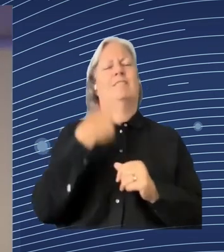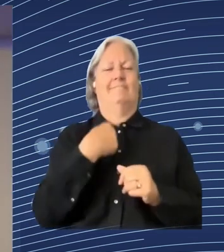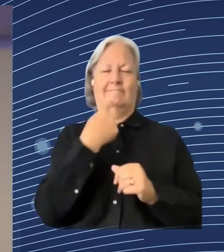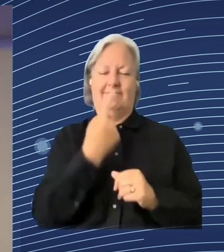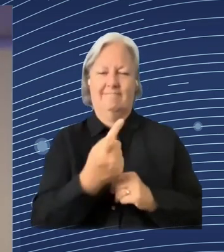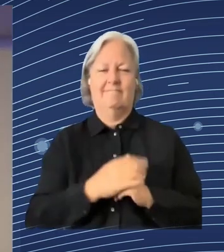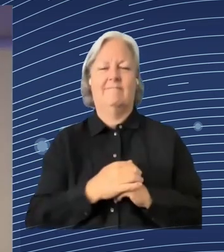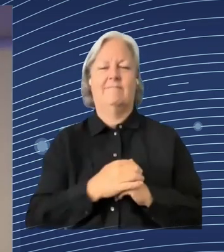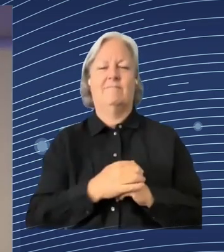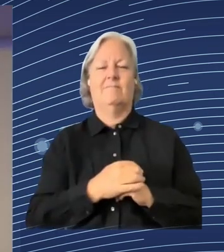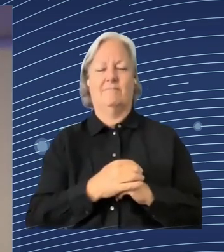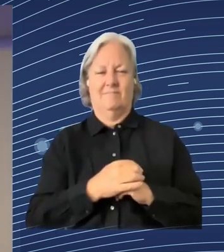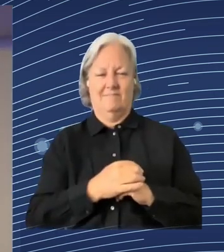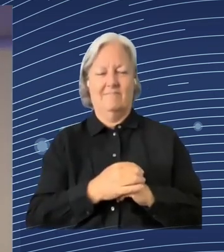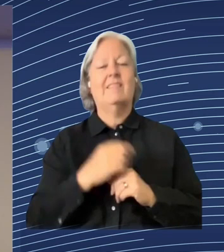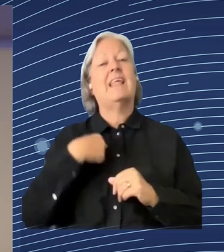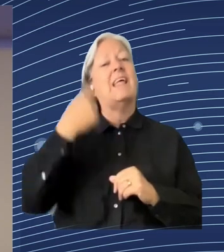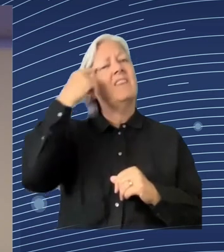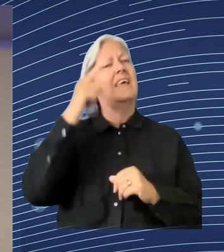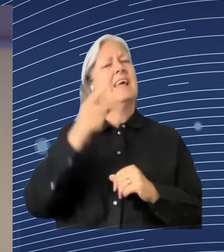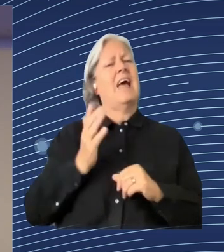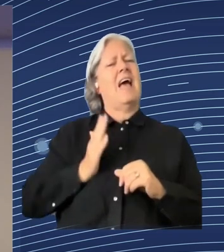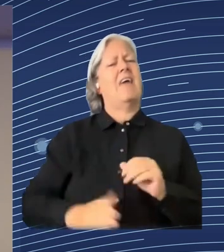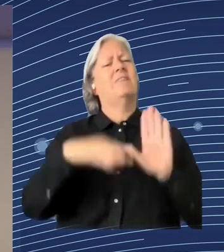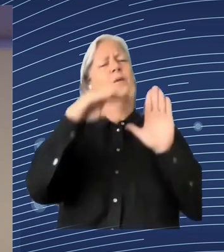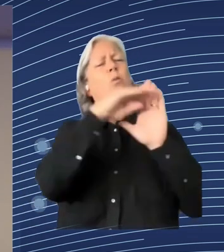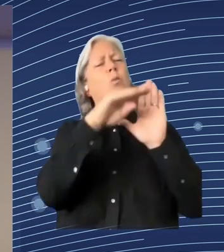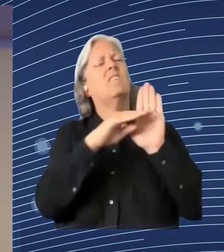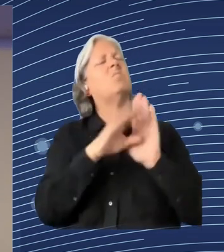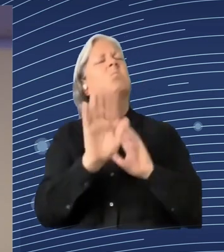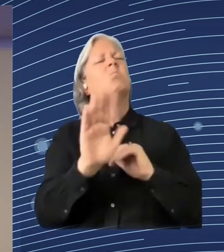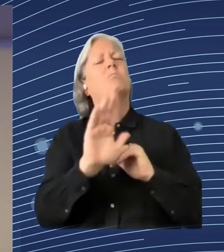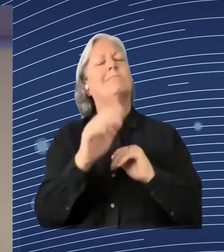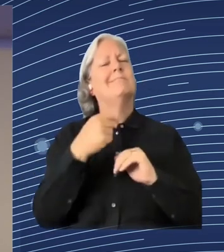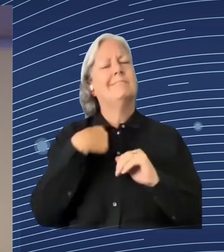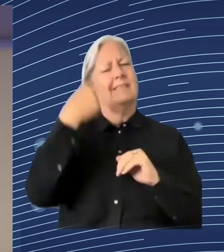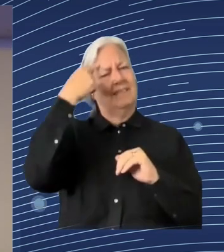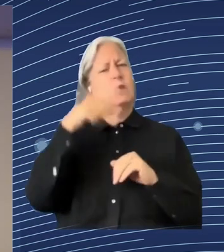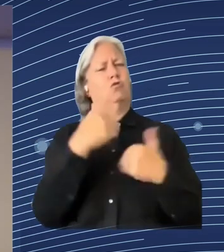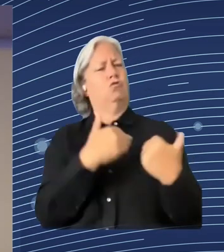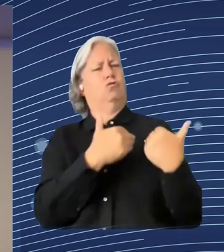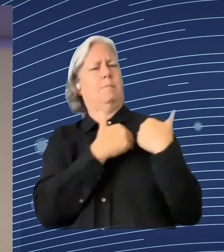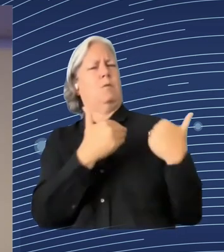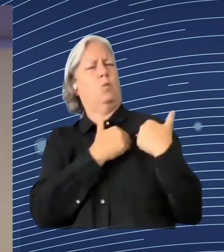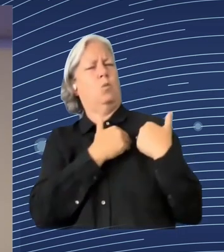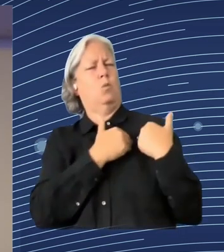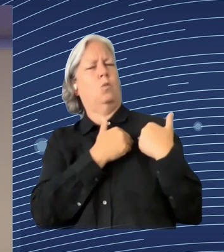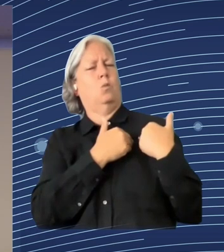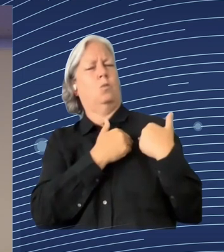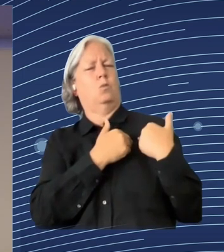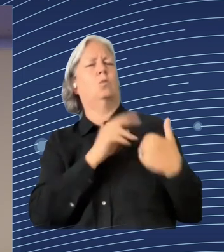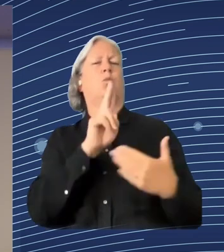consider ethical use, we like to just like mention responsible use, because we are not ethical. I